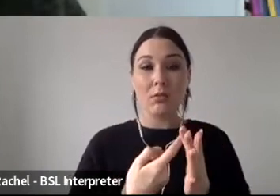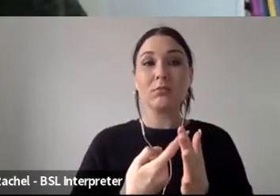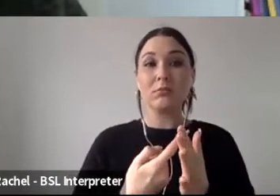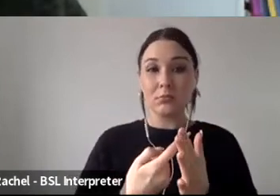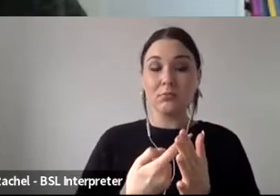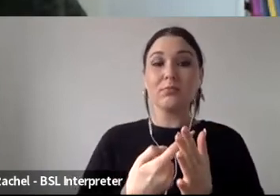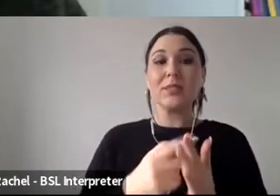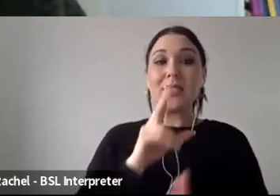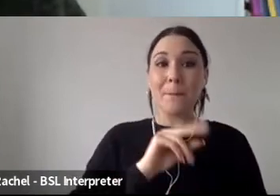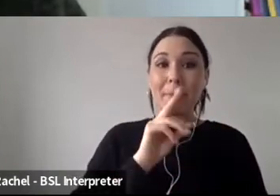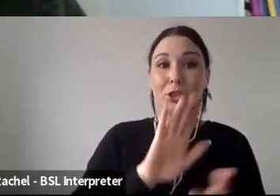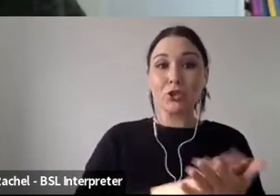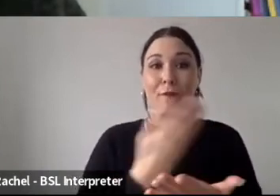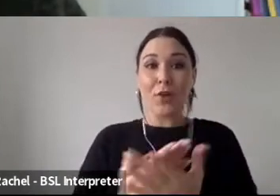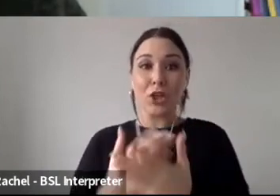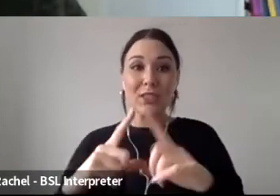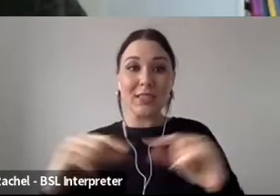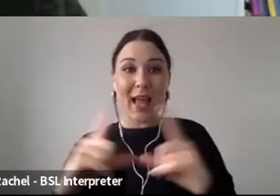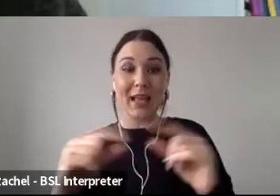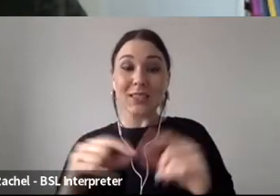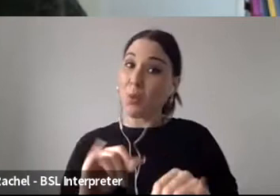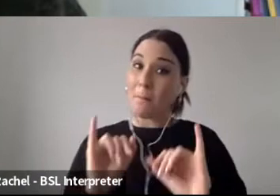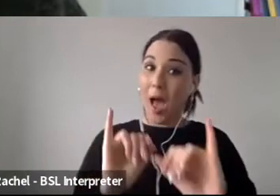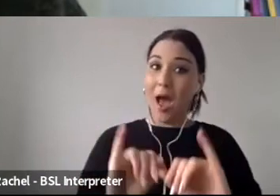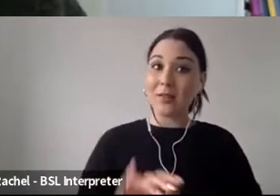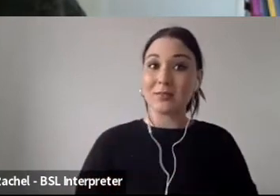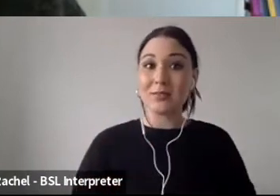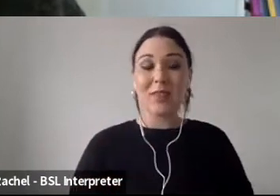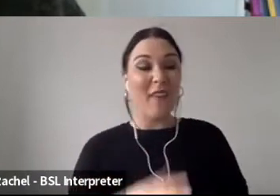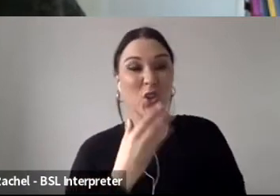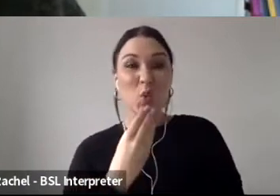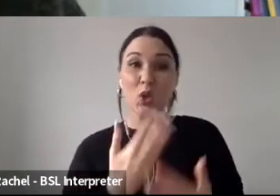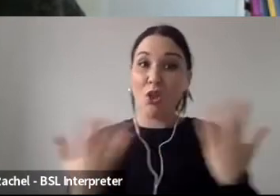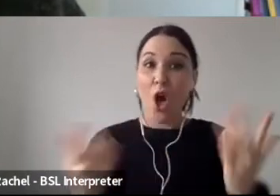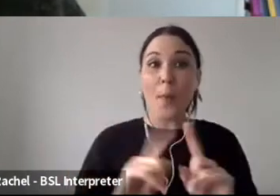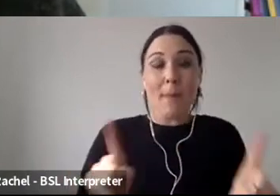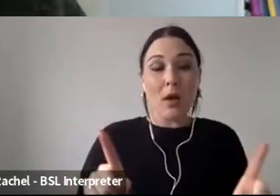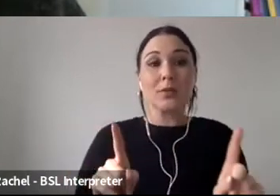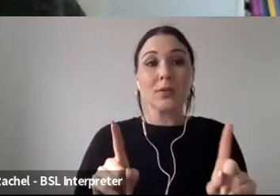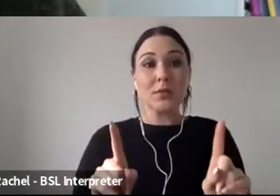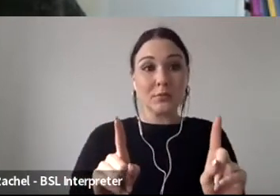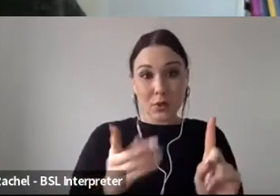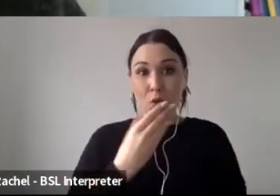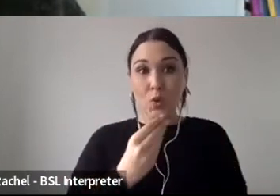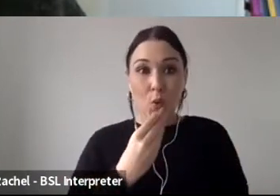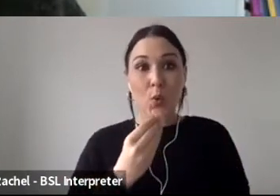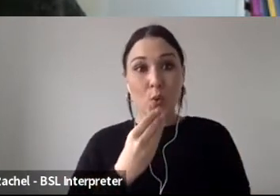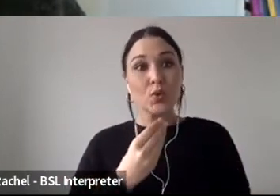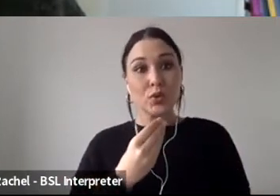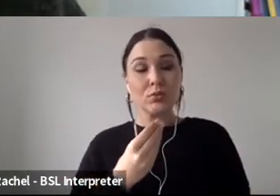text. It's not bad, actually. Don't use it very often, but quite often you can use it, and